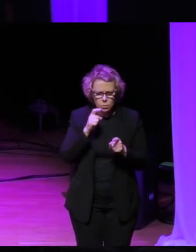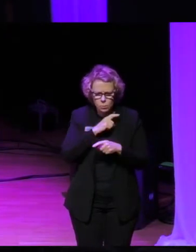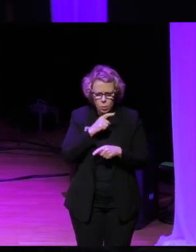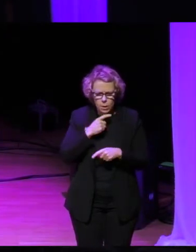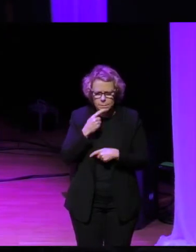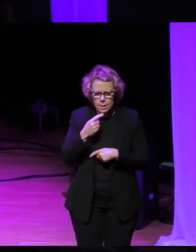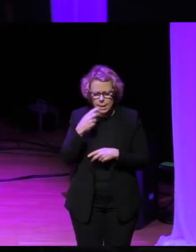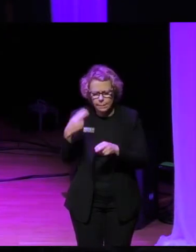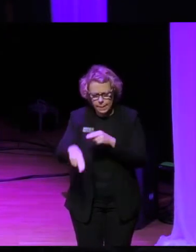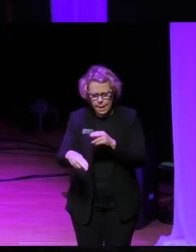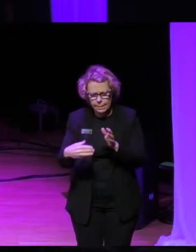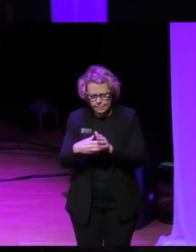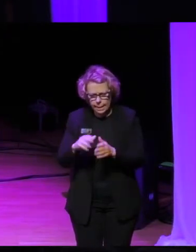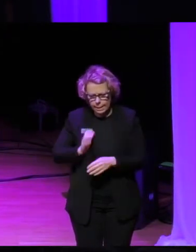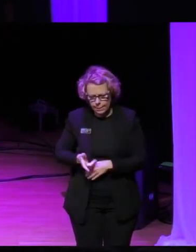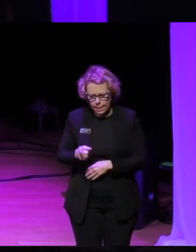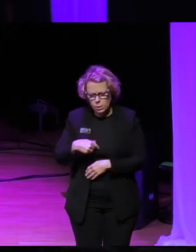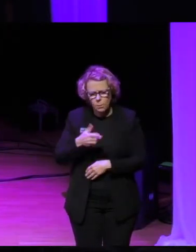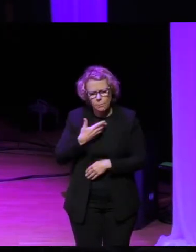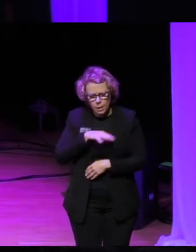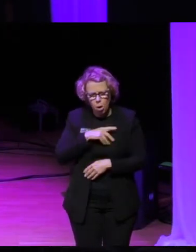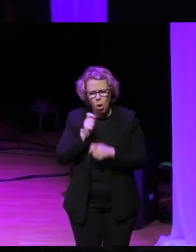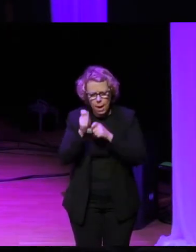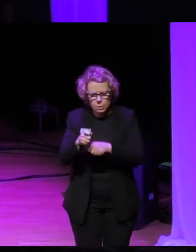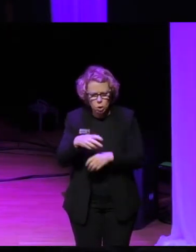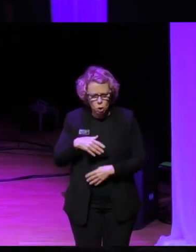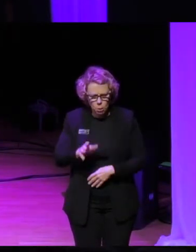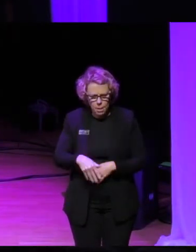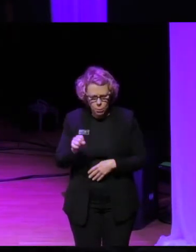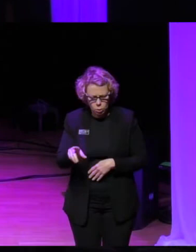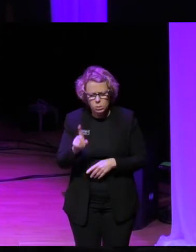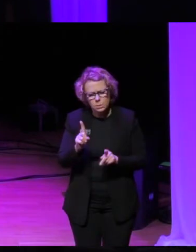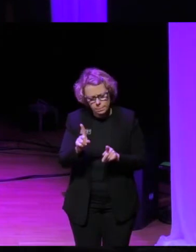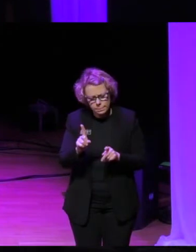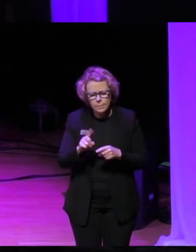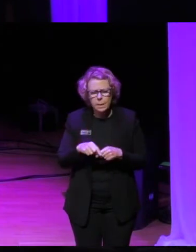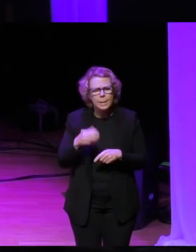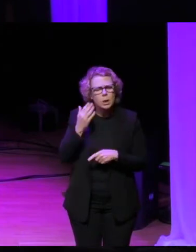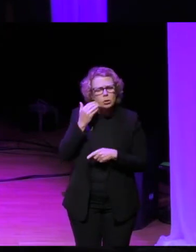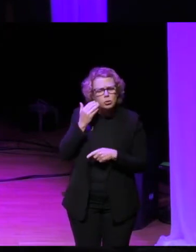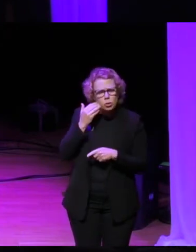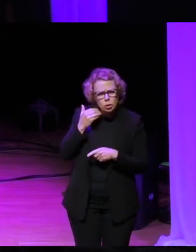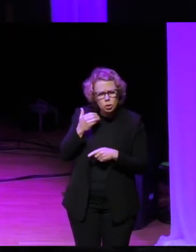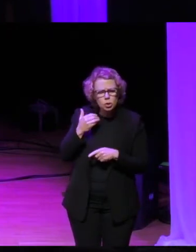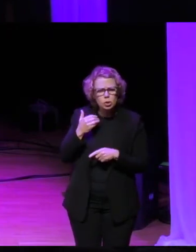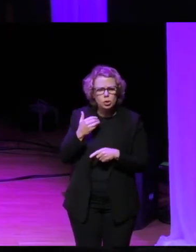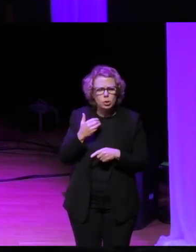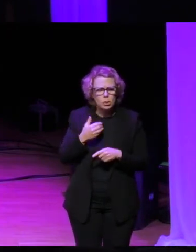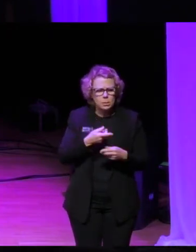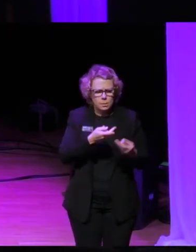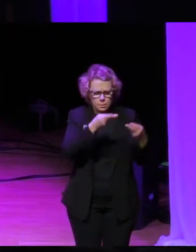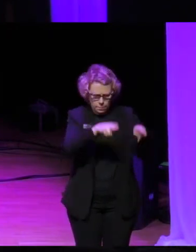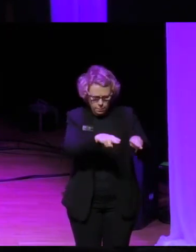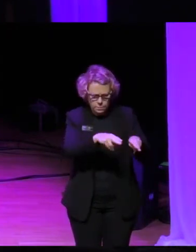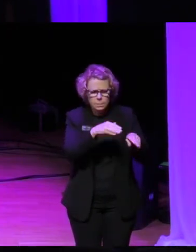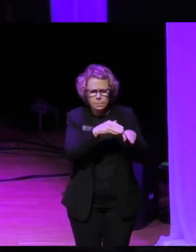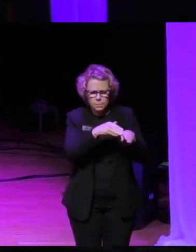the government has tried at various times, various states have tried to regulate abortion